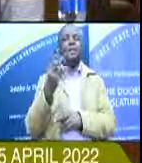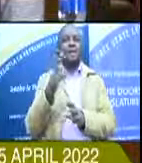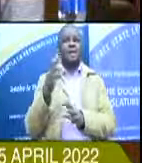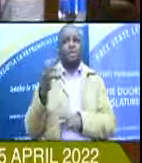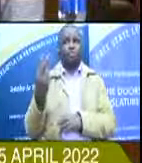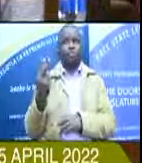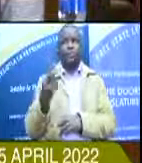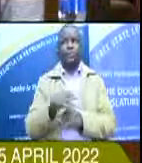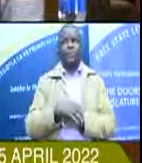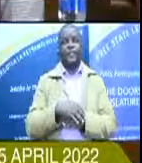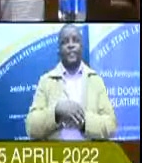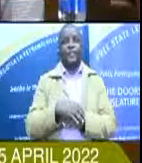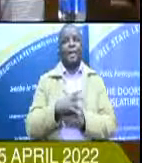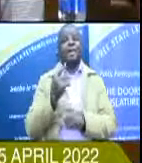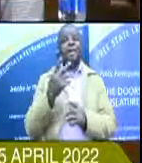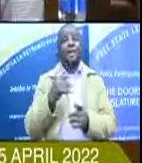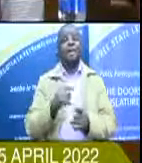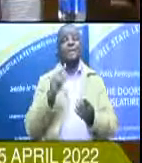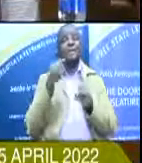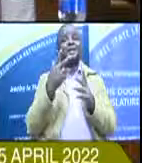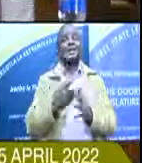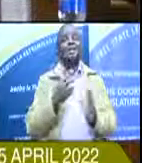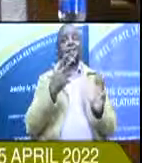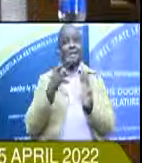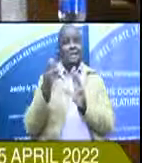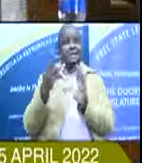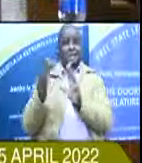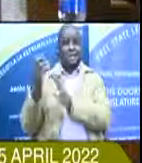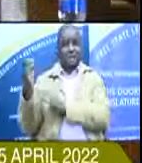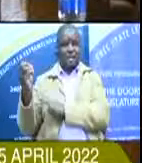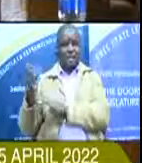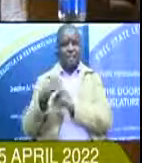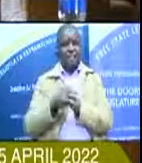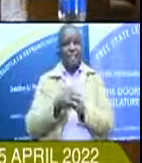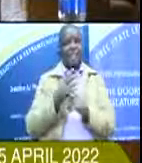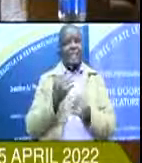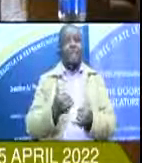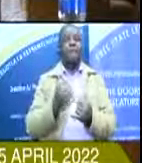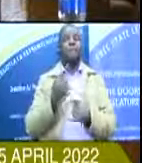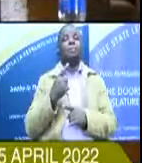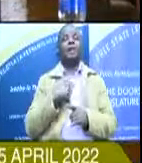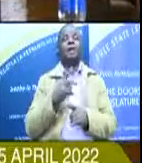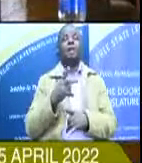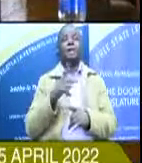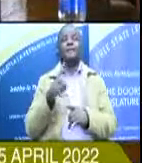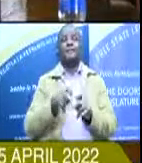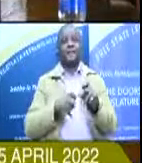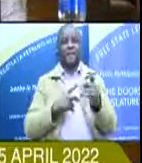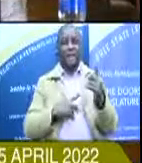You know that we should be, the target is 90, 90, 90. So it means we are not